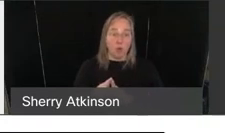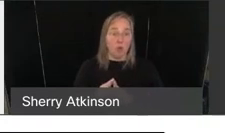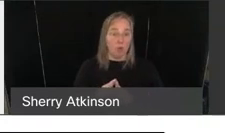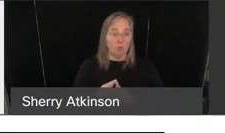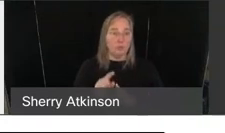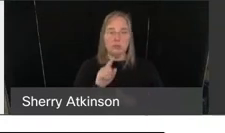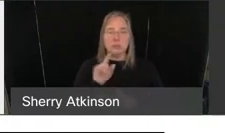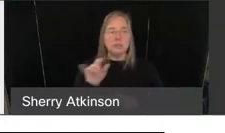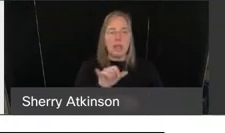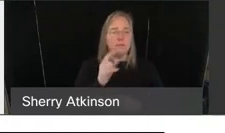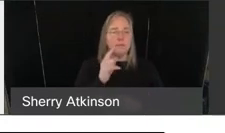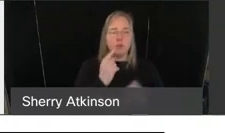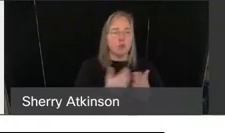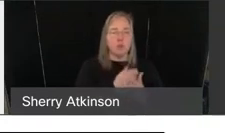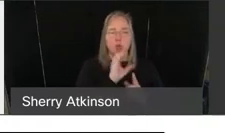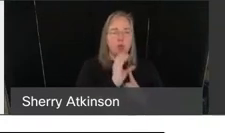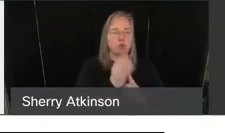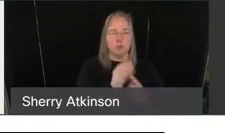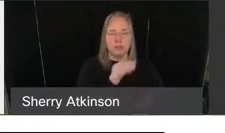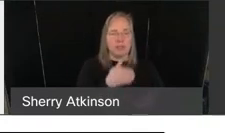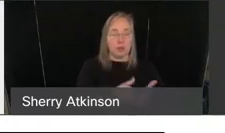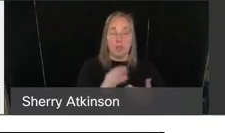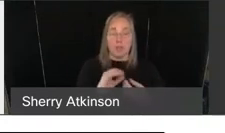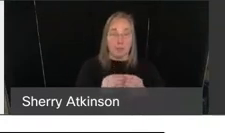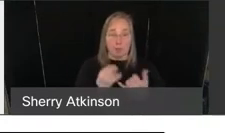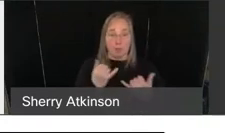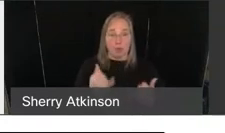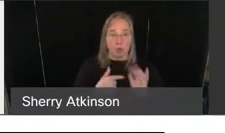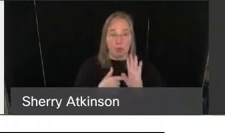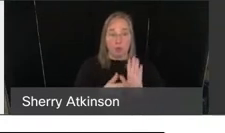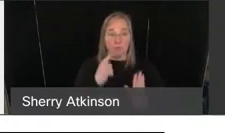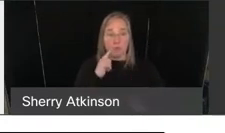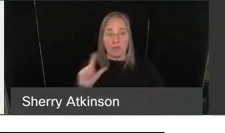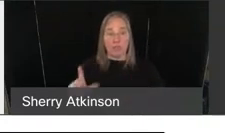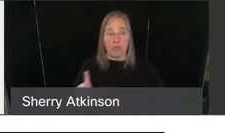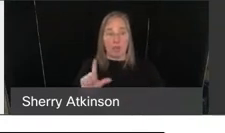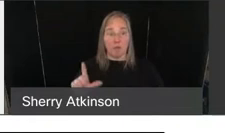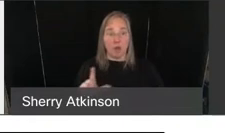center, the number that we're currently showing for the library